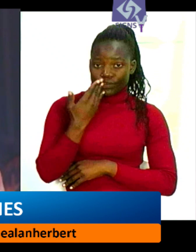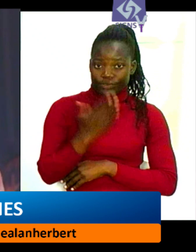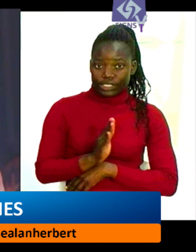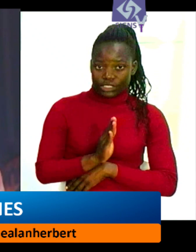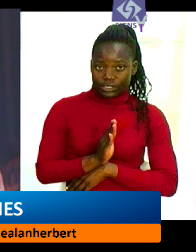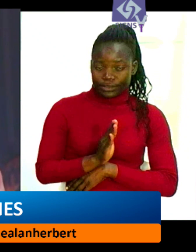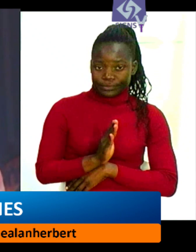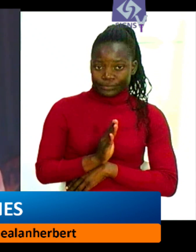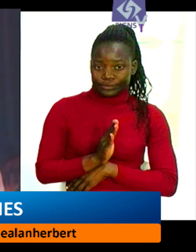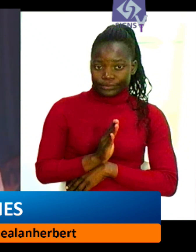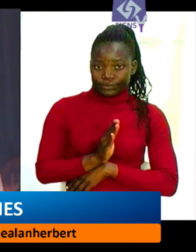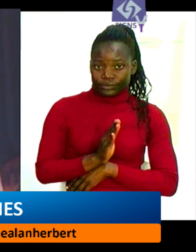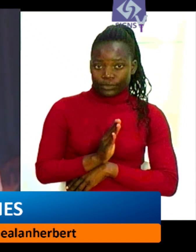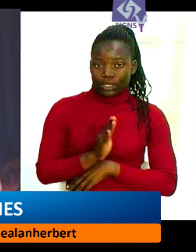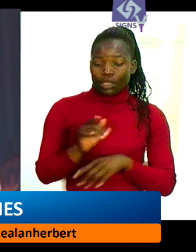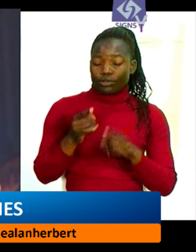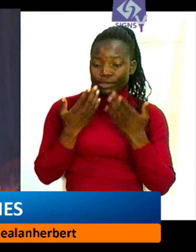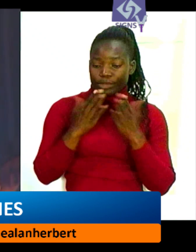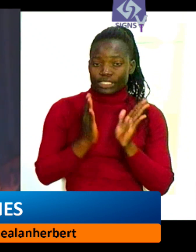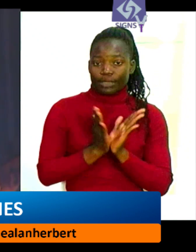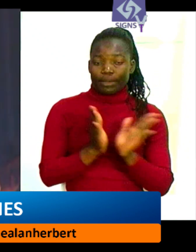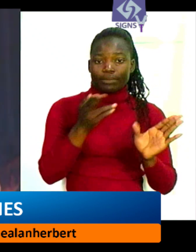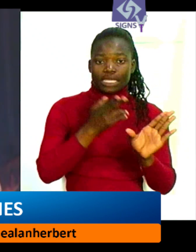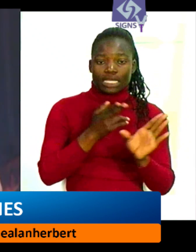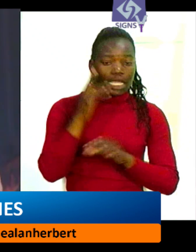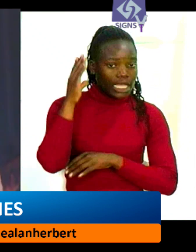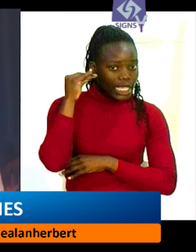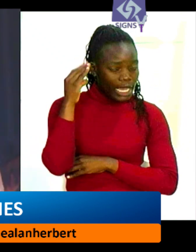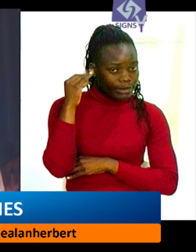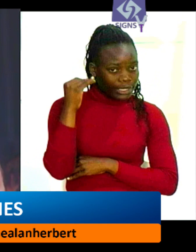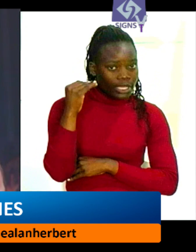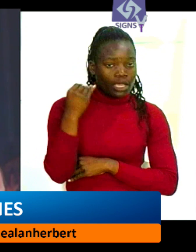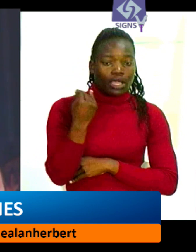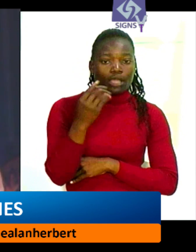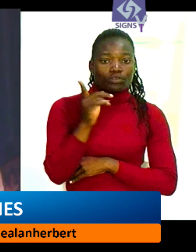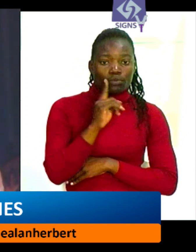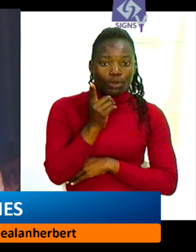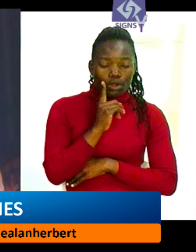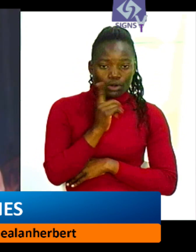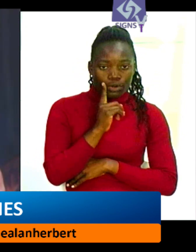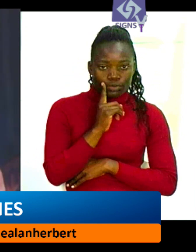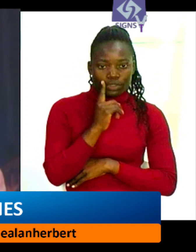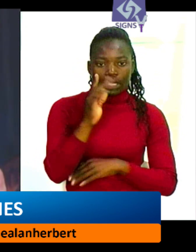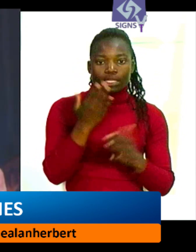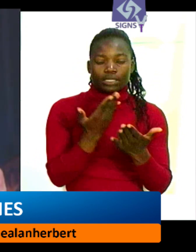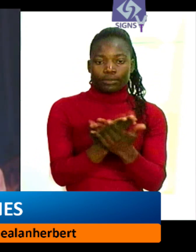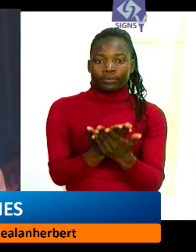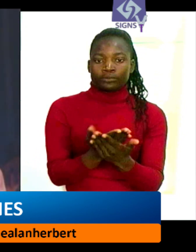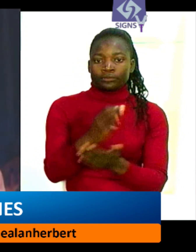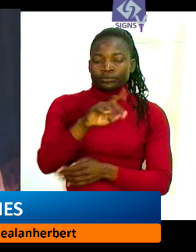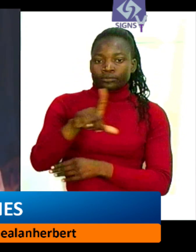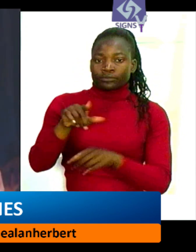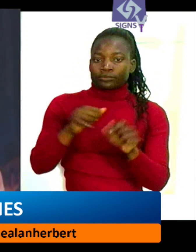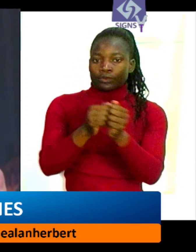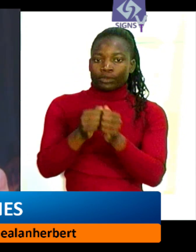bunge tuko na malizia mambo ya public hearings na kufikia kesho we shall table the